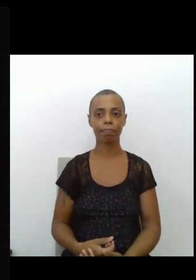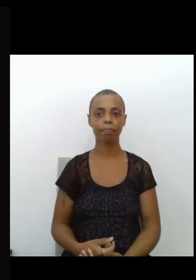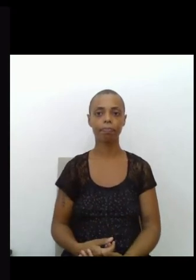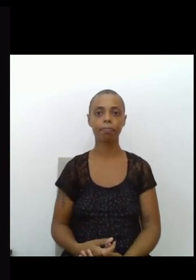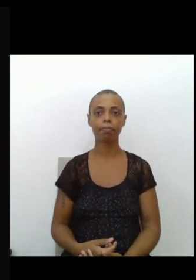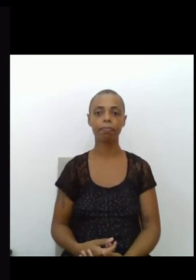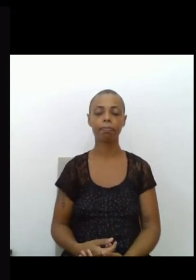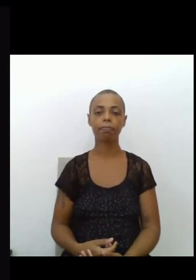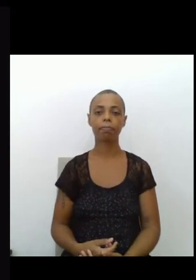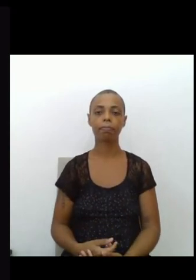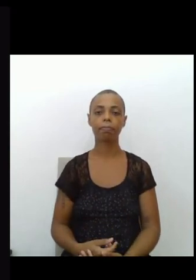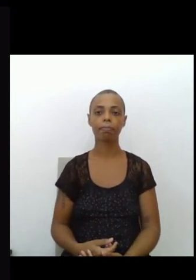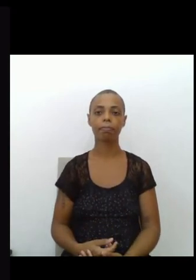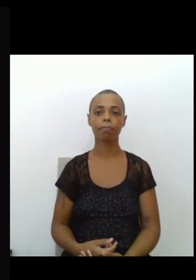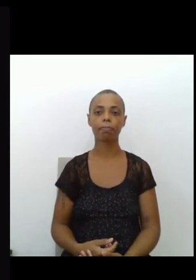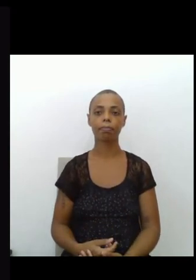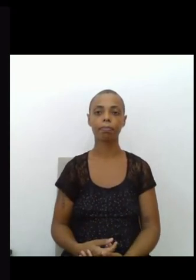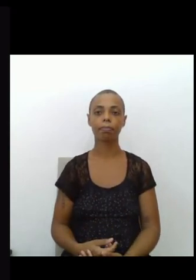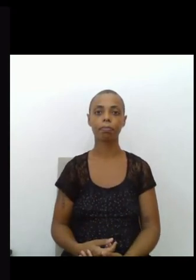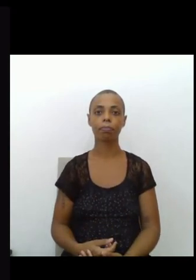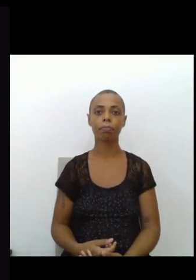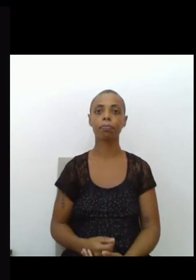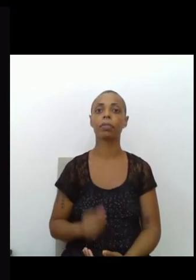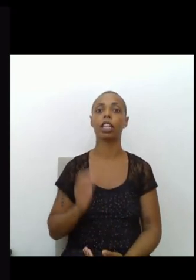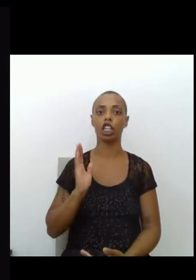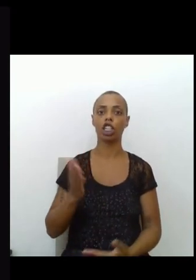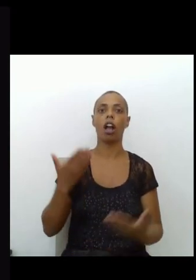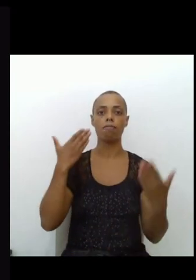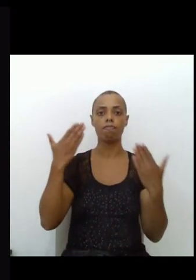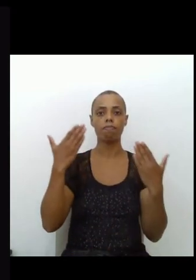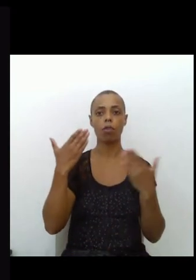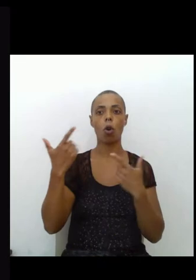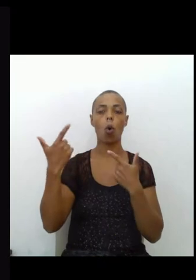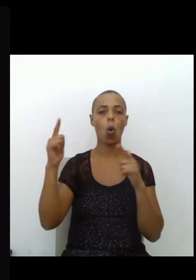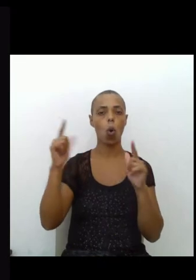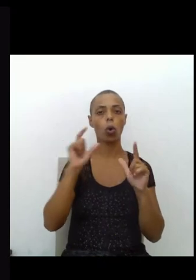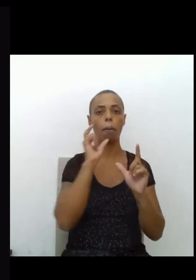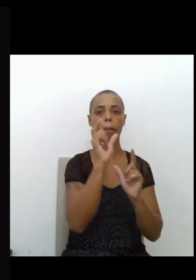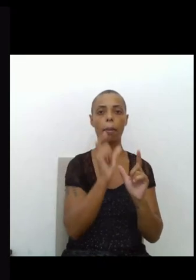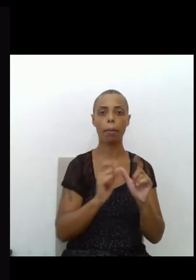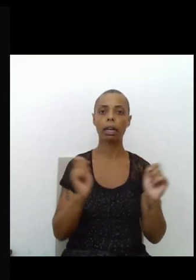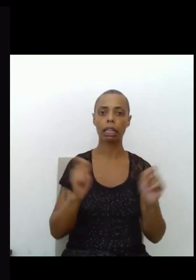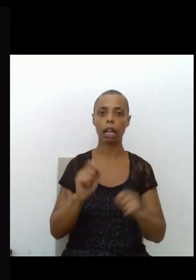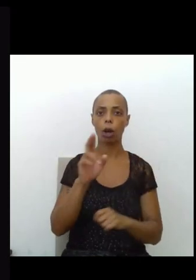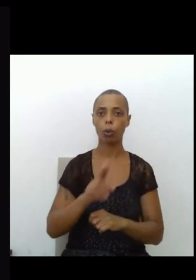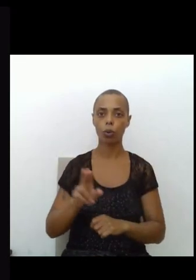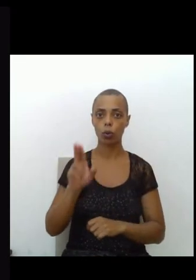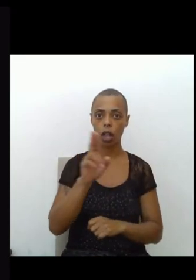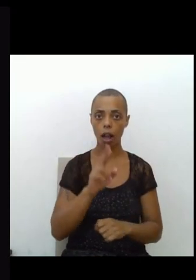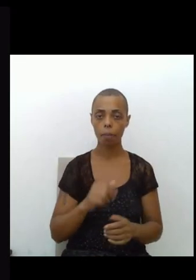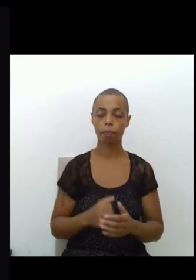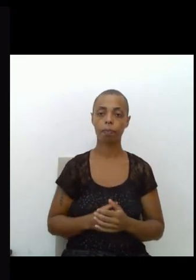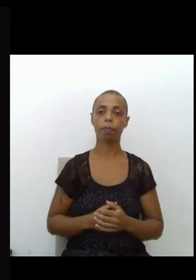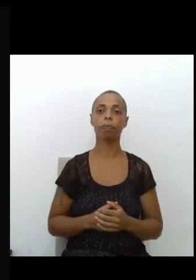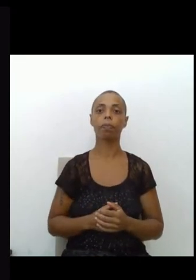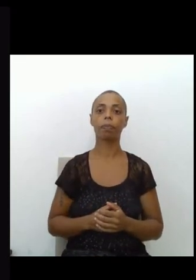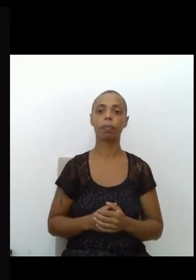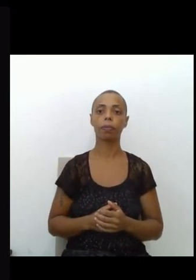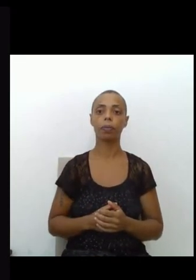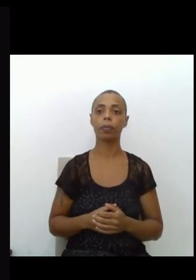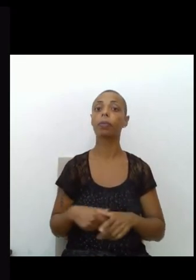other terms uh that can be used and also terms terms that can travel